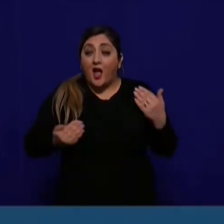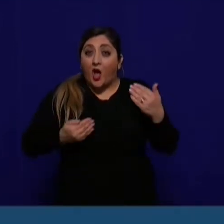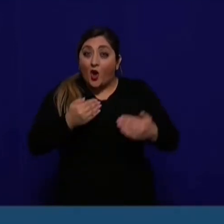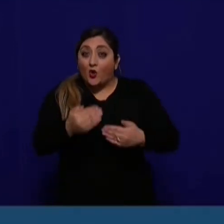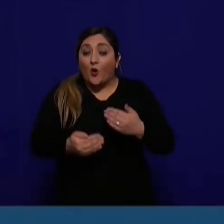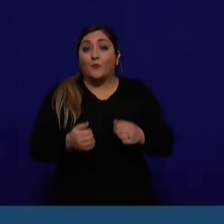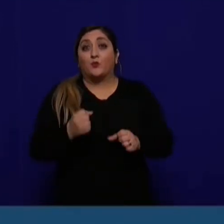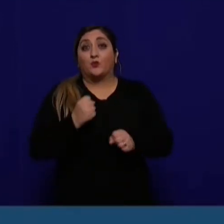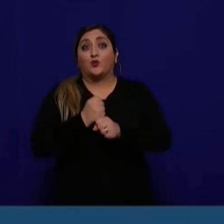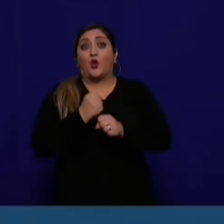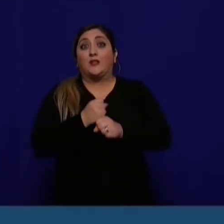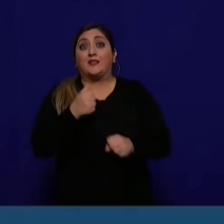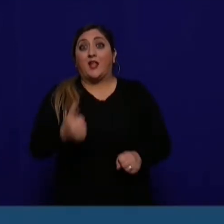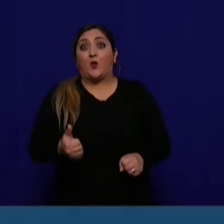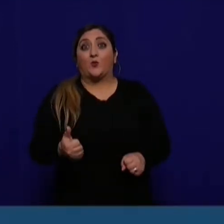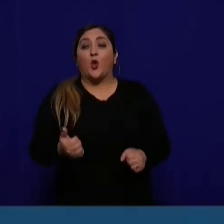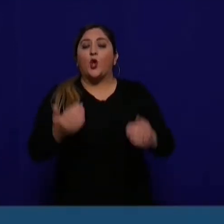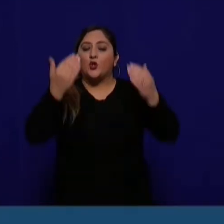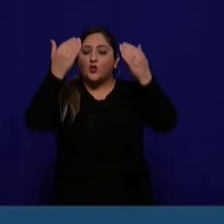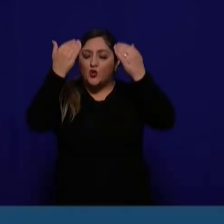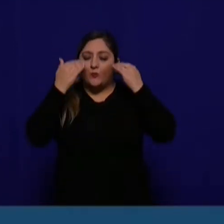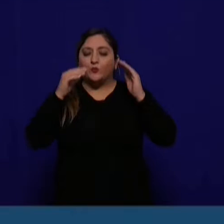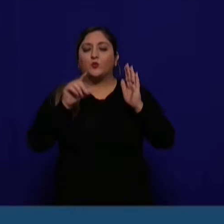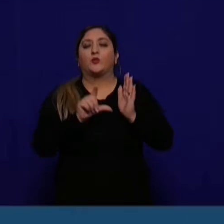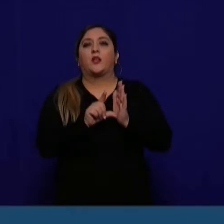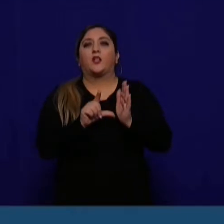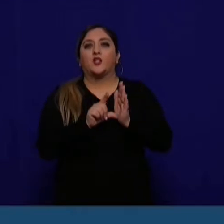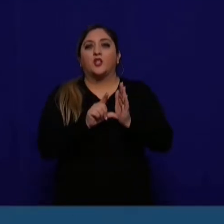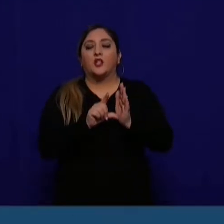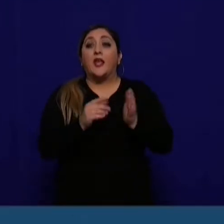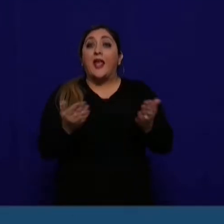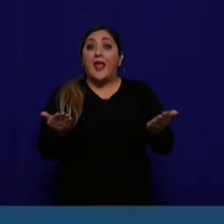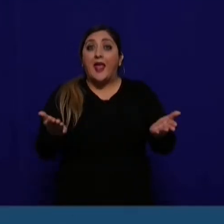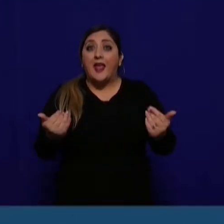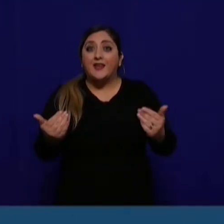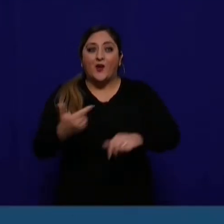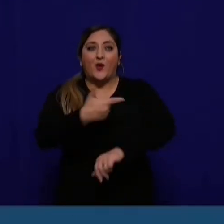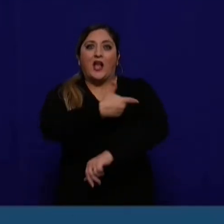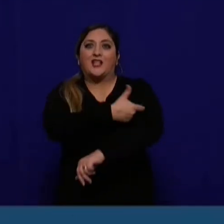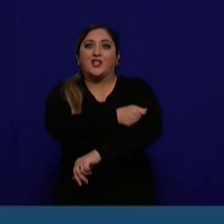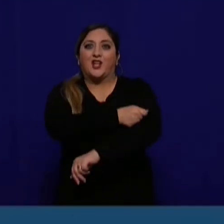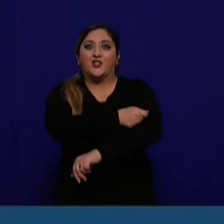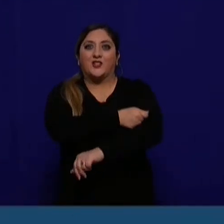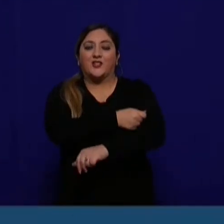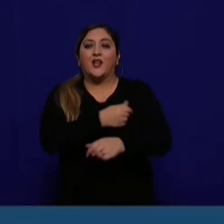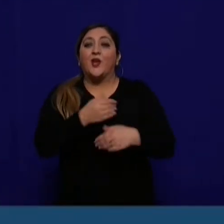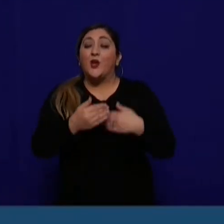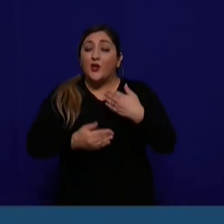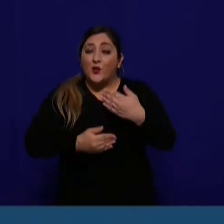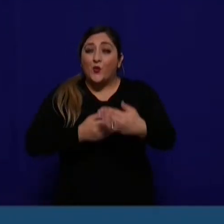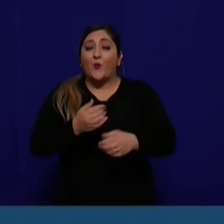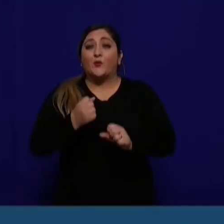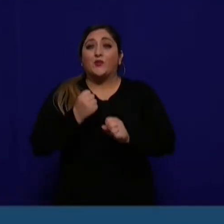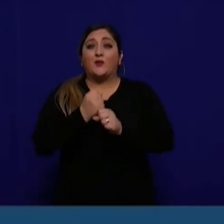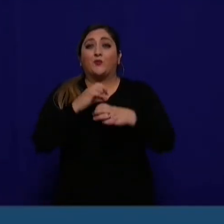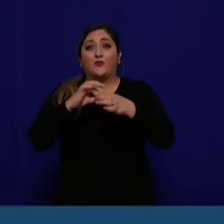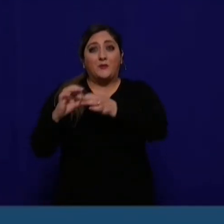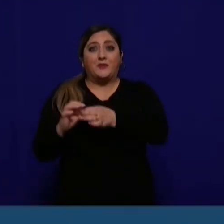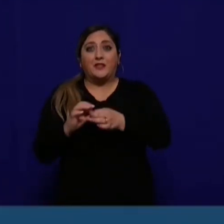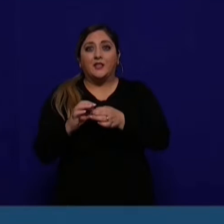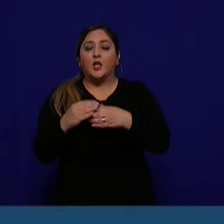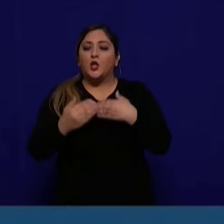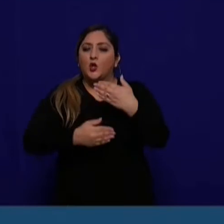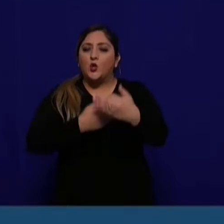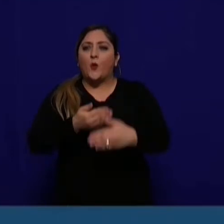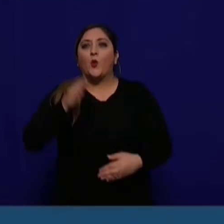in parallel. Il-miżuri li għandna fil-post u t-tilqim. Inħeġġeġ il kulħadd biex inkomplu nsegwu l-miżuri, noqogħdu attenti biex